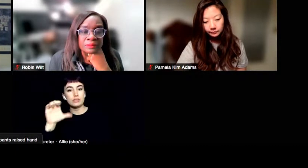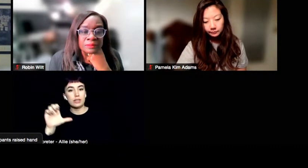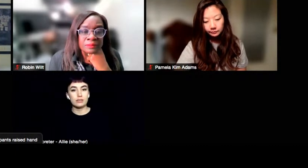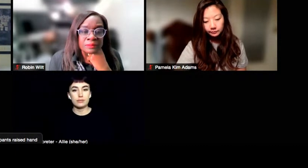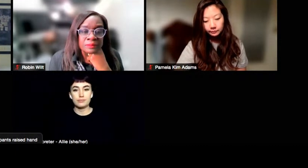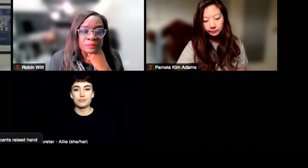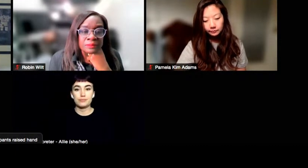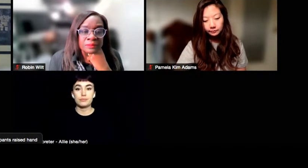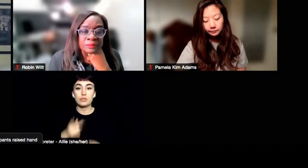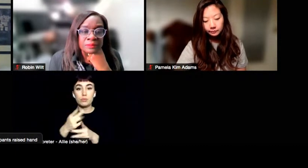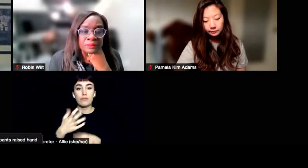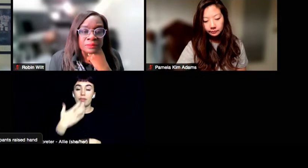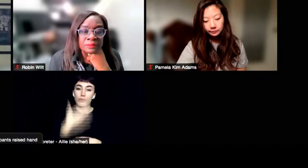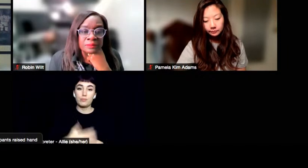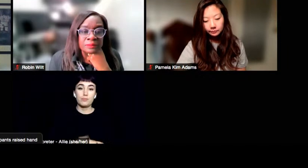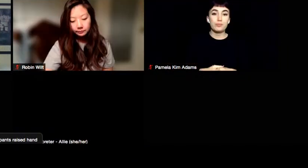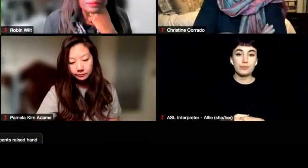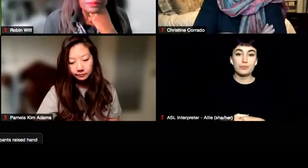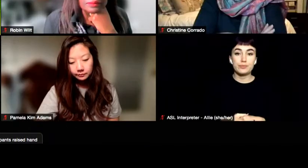Thank you.